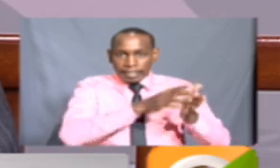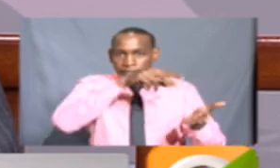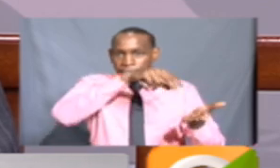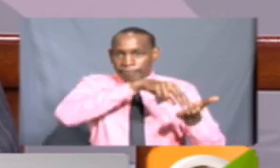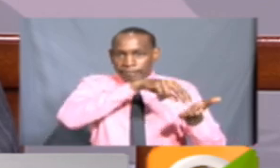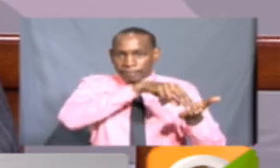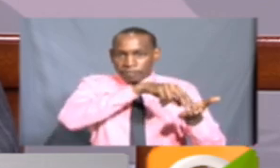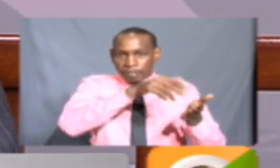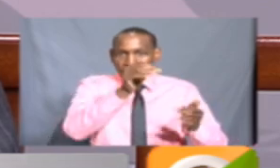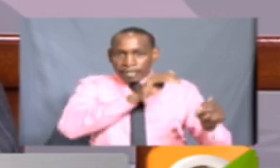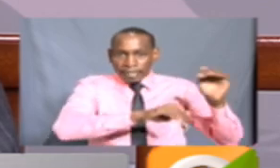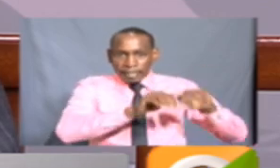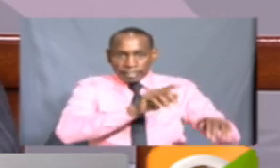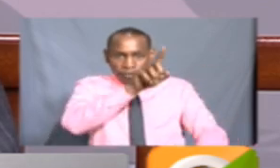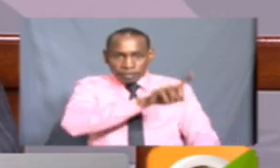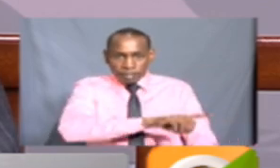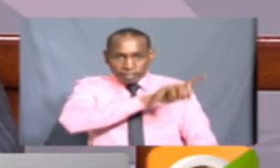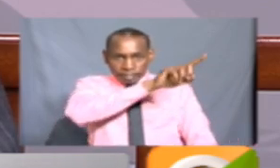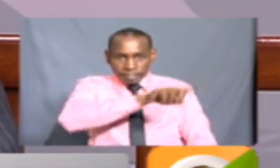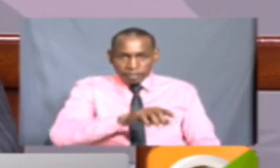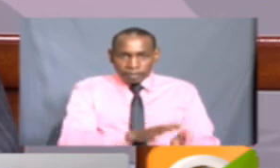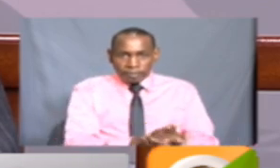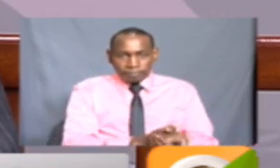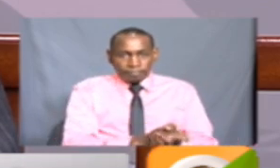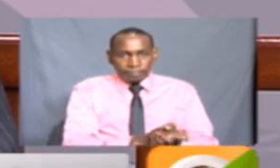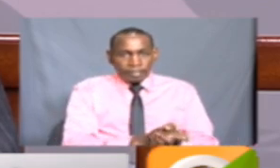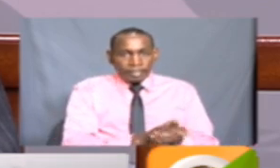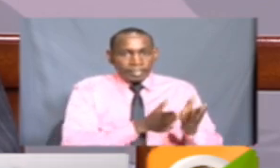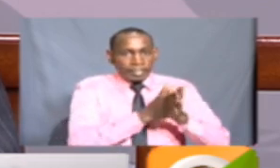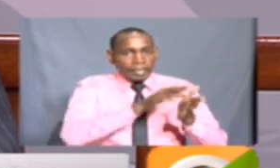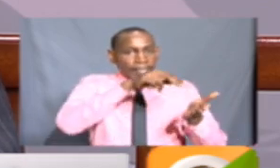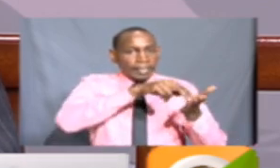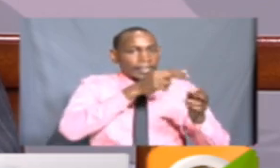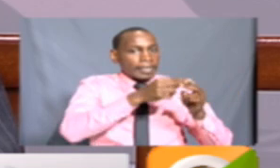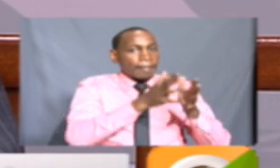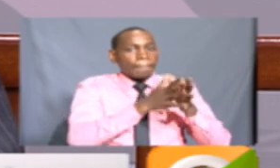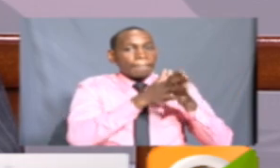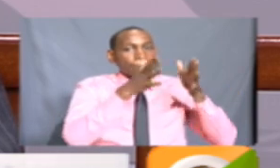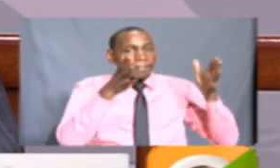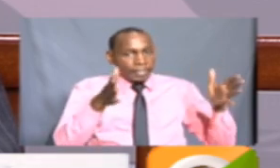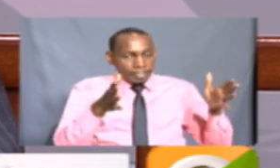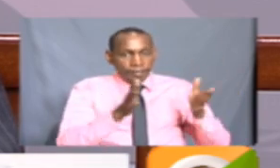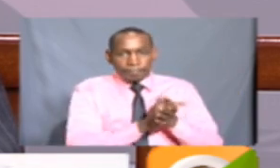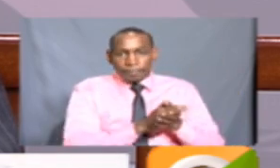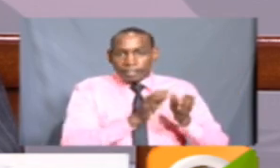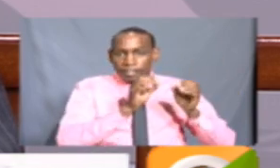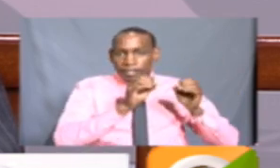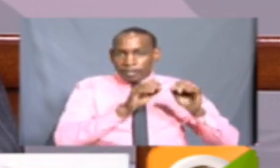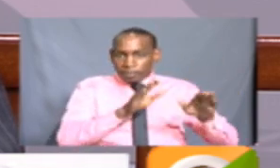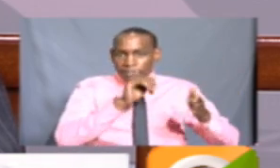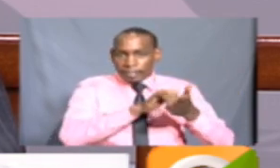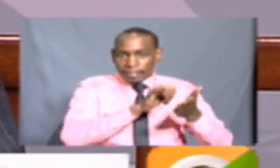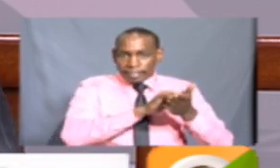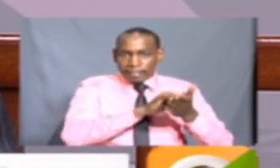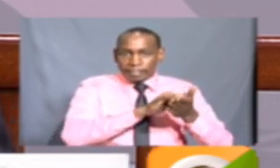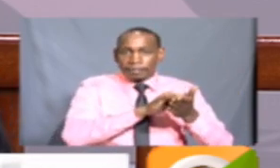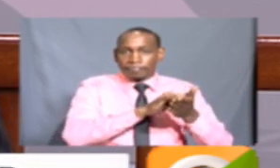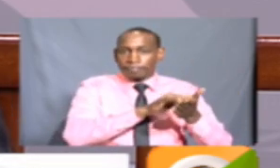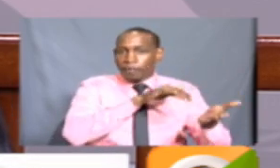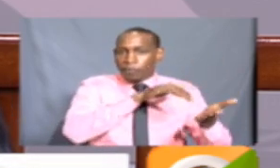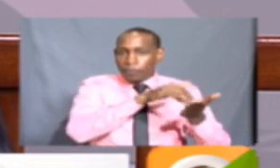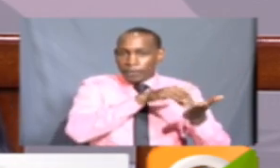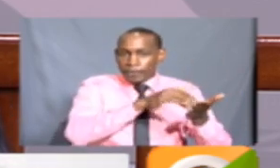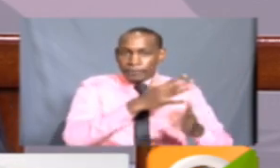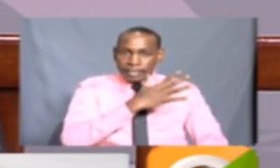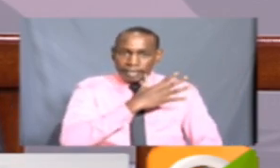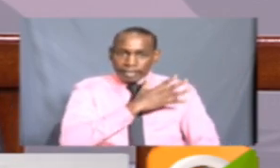whose election was nullified was the popular candidate. And it's not lost on me that within the very fragile